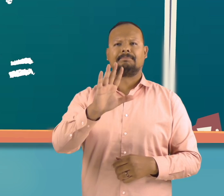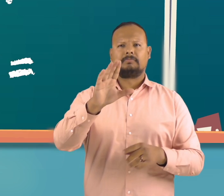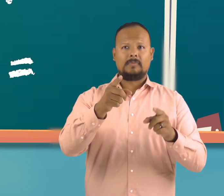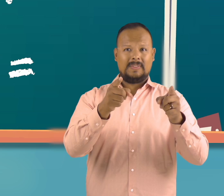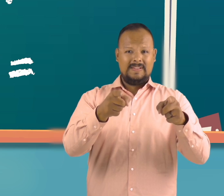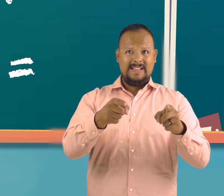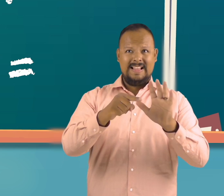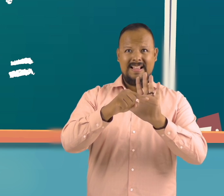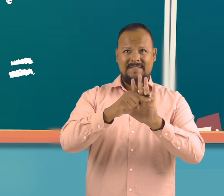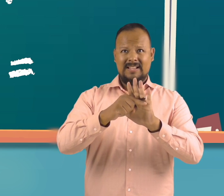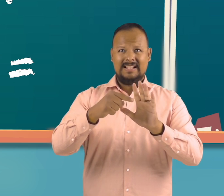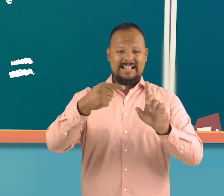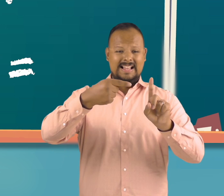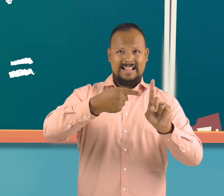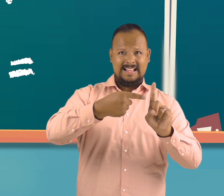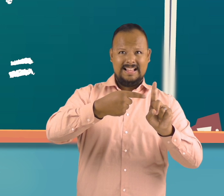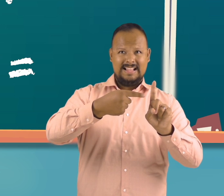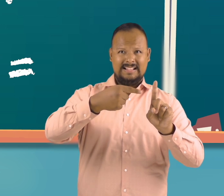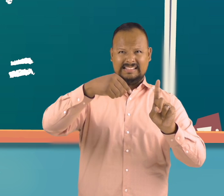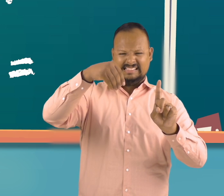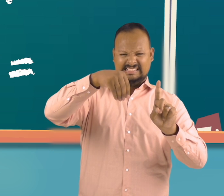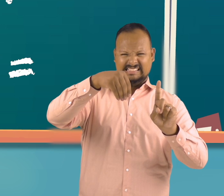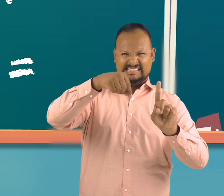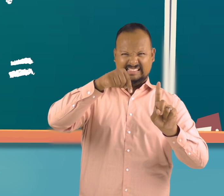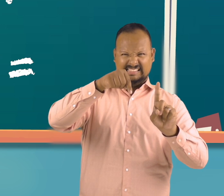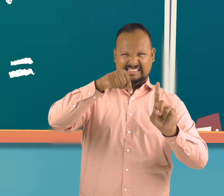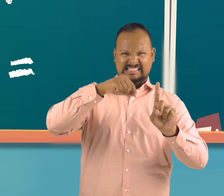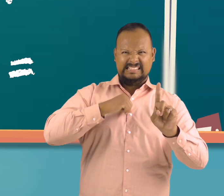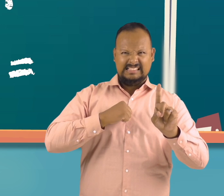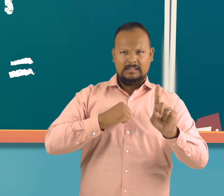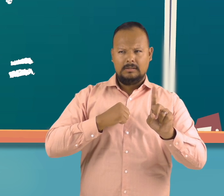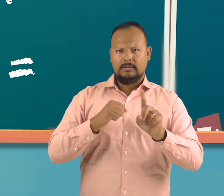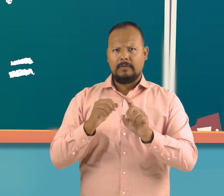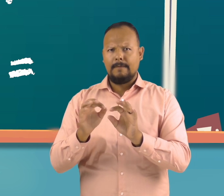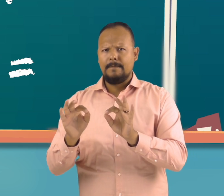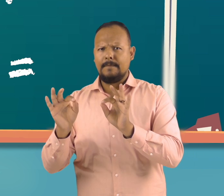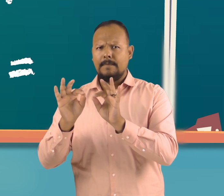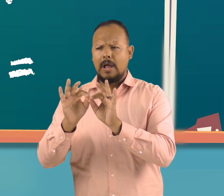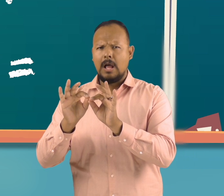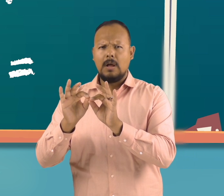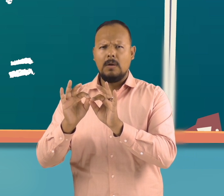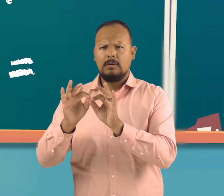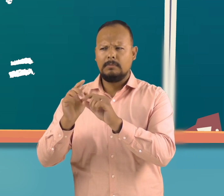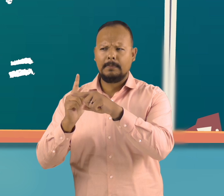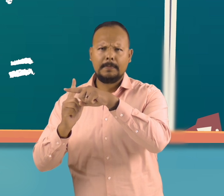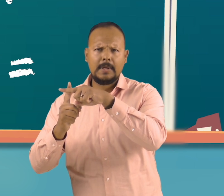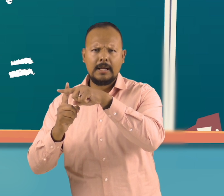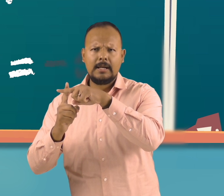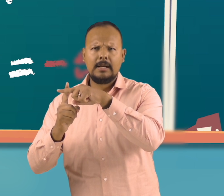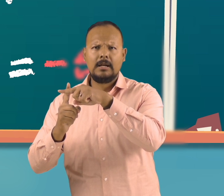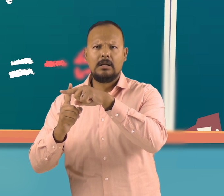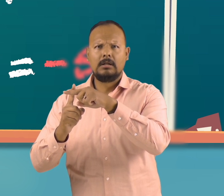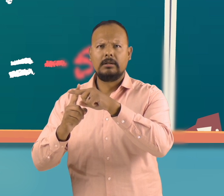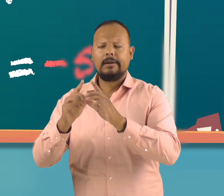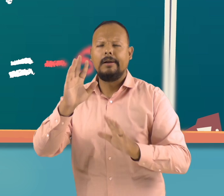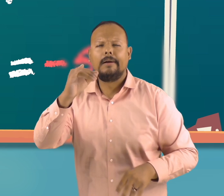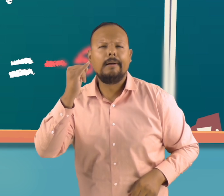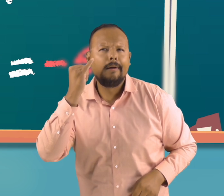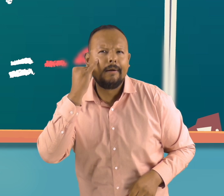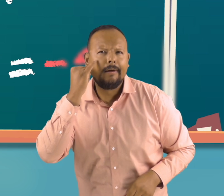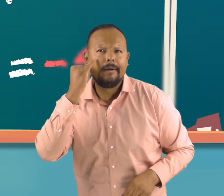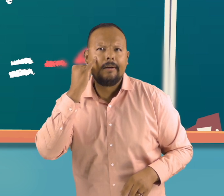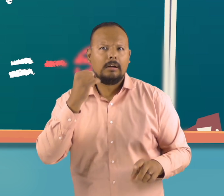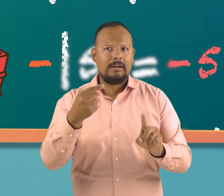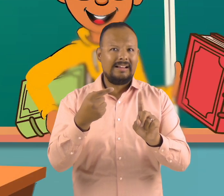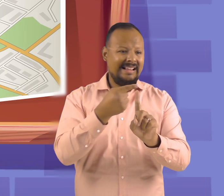What do you think happens if the negative symbol is on the outside of the bars? In that case, the value is